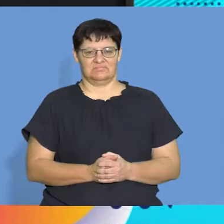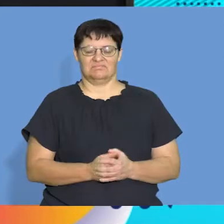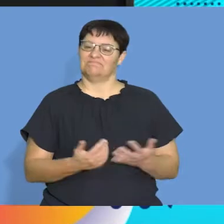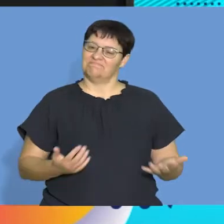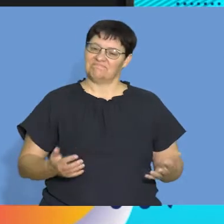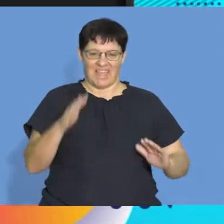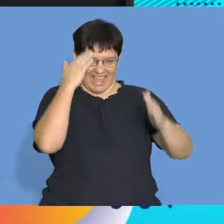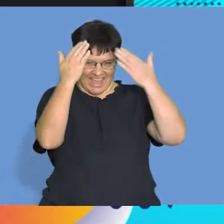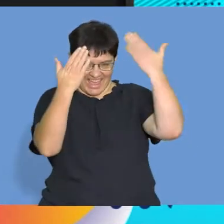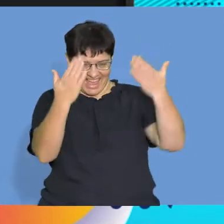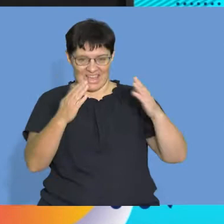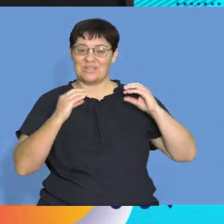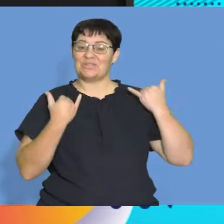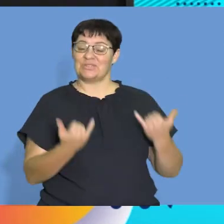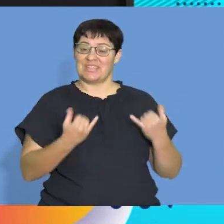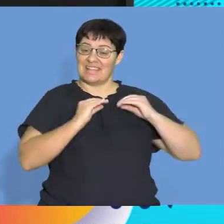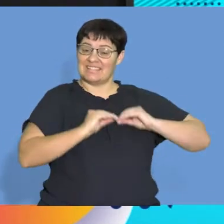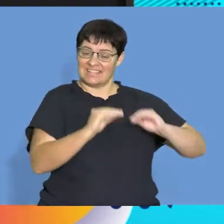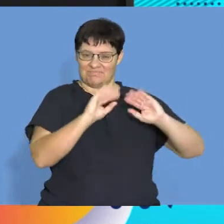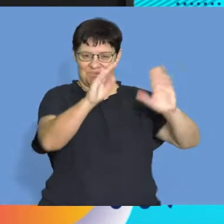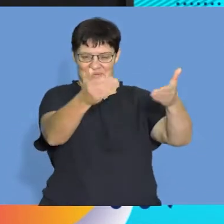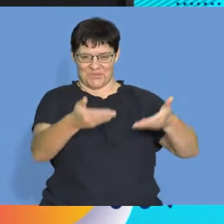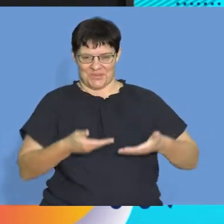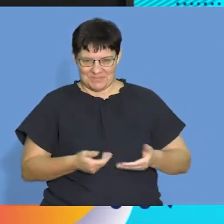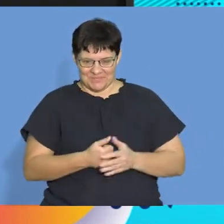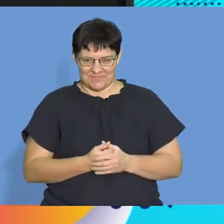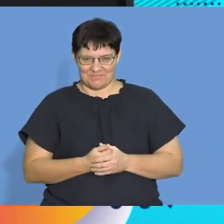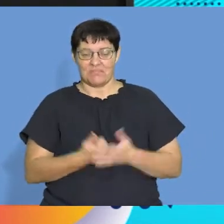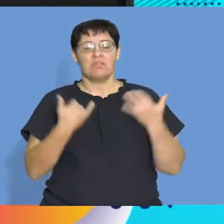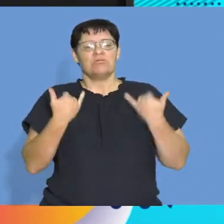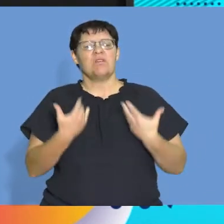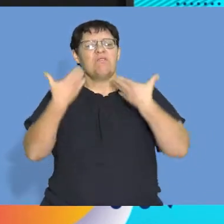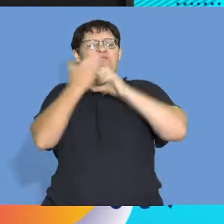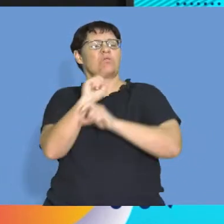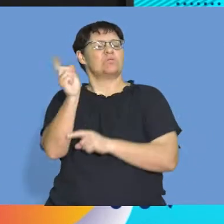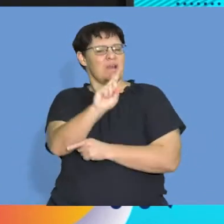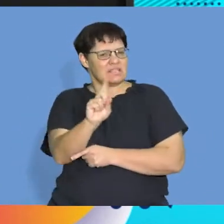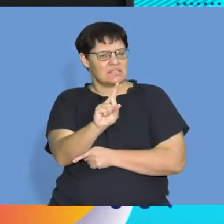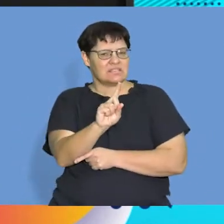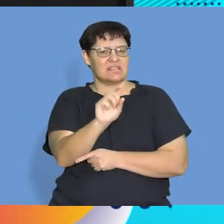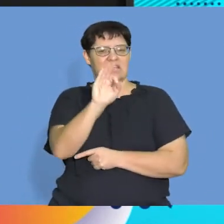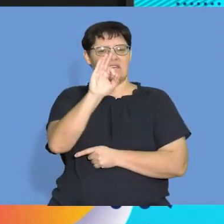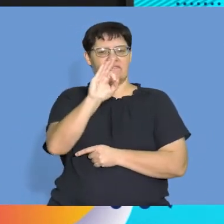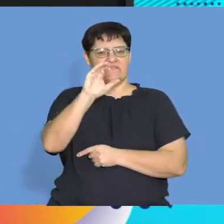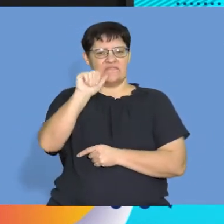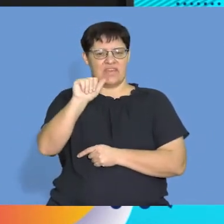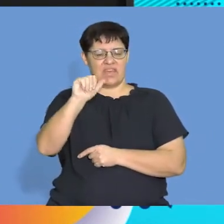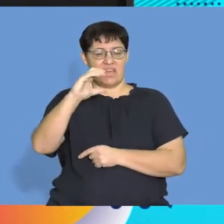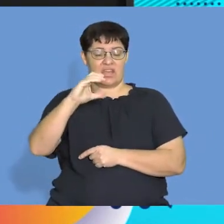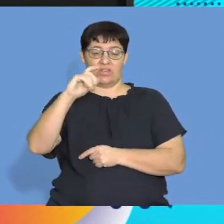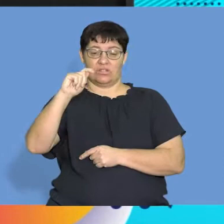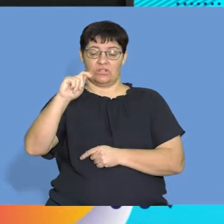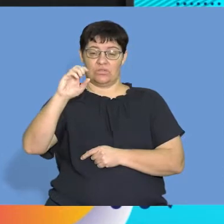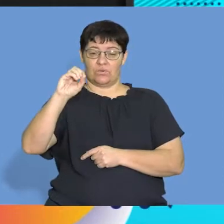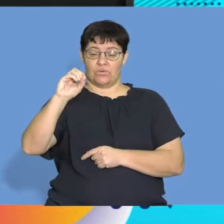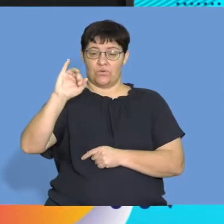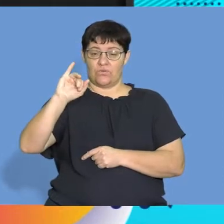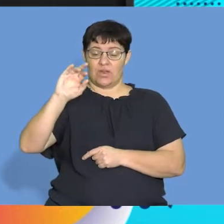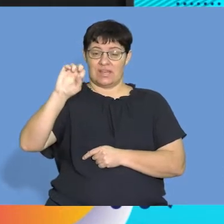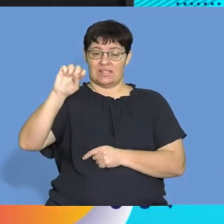Hi guys, welcome to today's lesson. So today we're going to be focusing on factorizing rules. Now I know guys